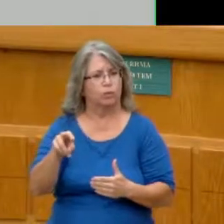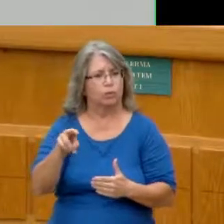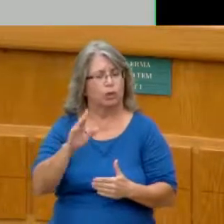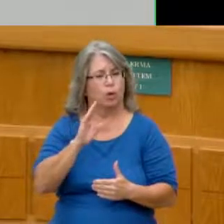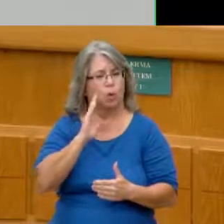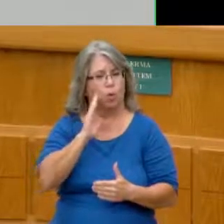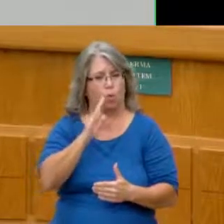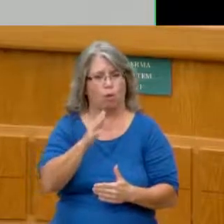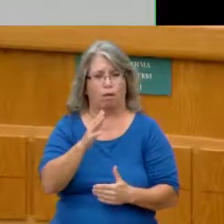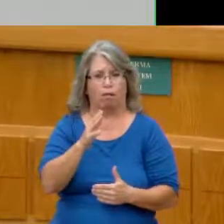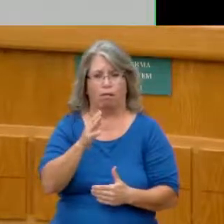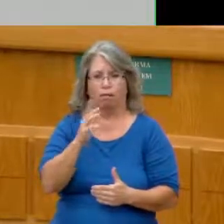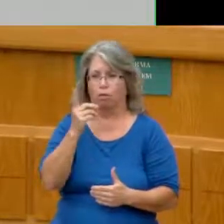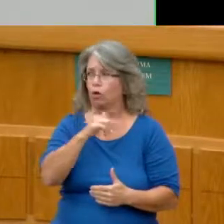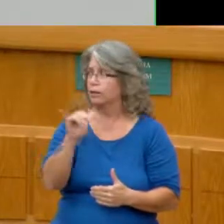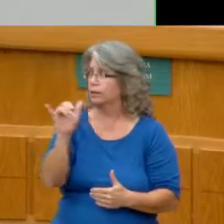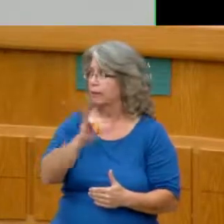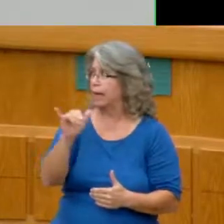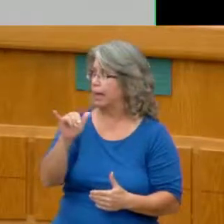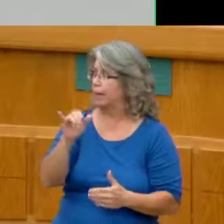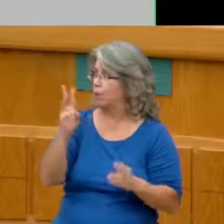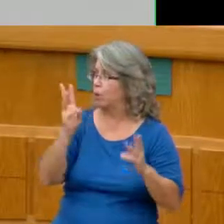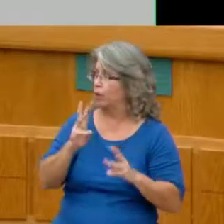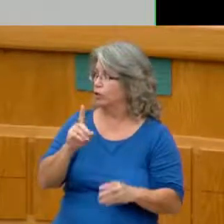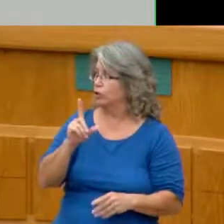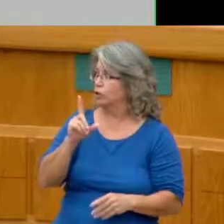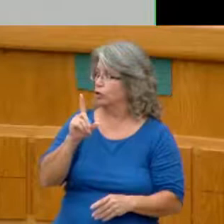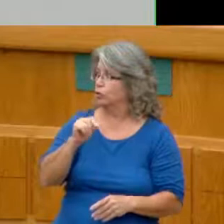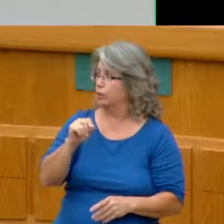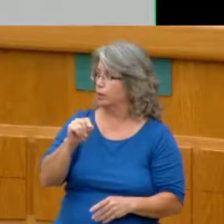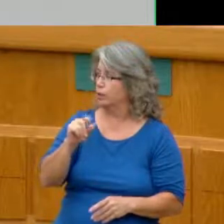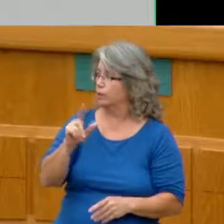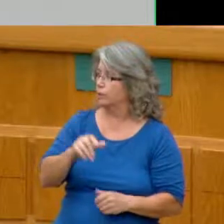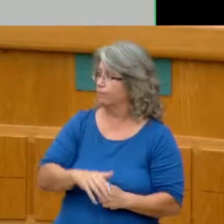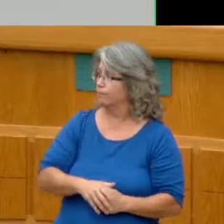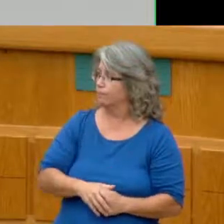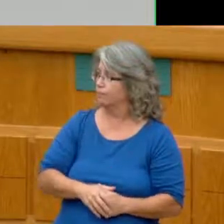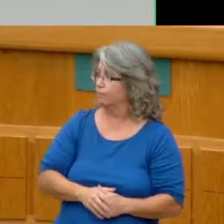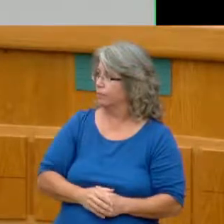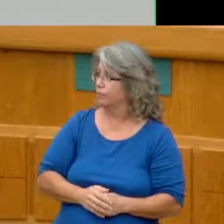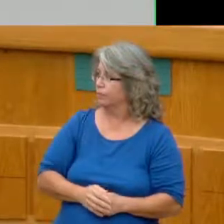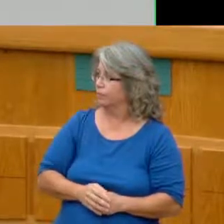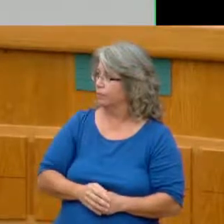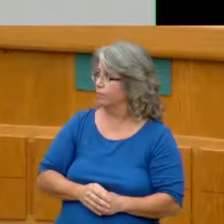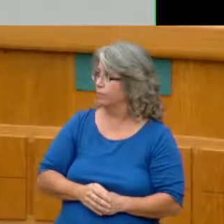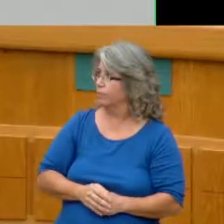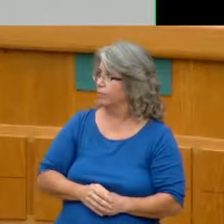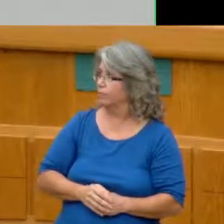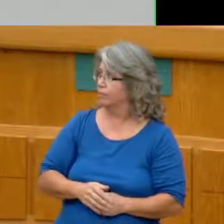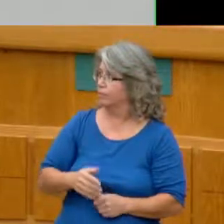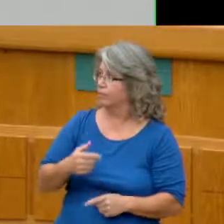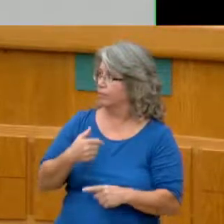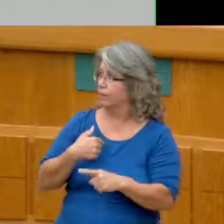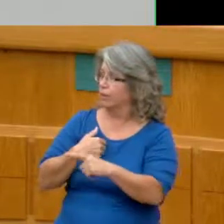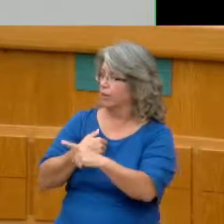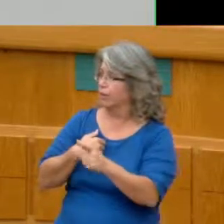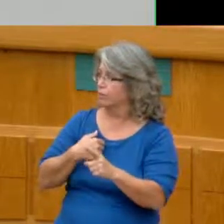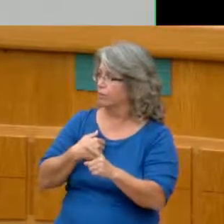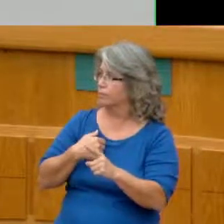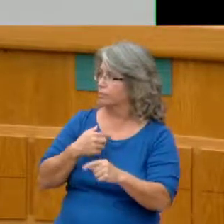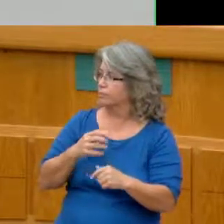wave. And rounding this out, I'm not sure why there's an arrow in the middle of the screen, but you know, and just try to ignore